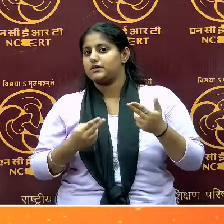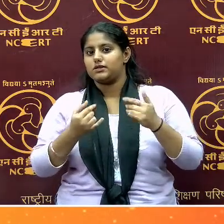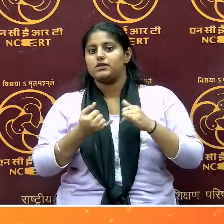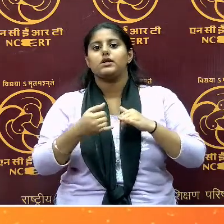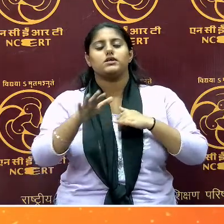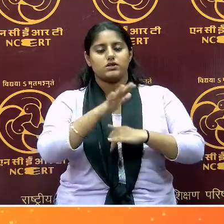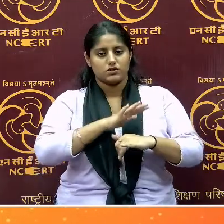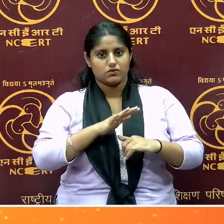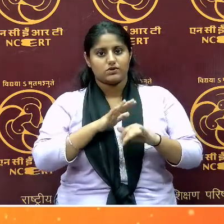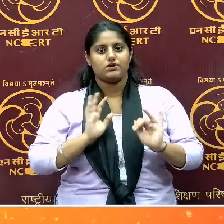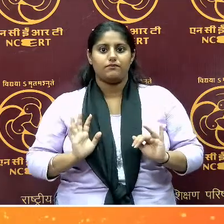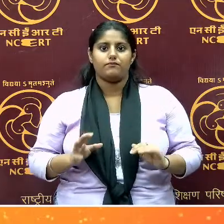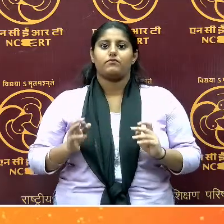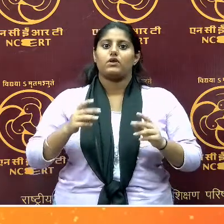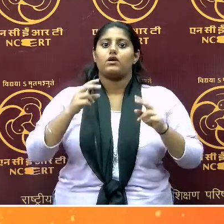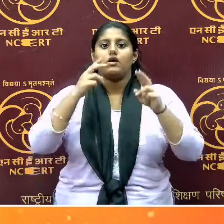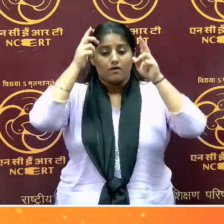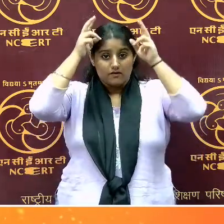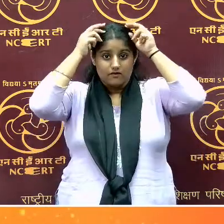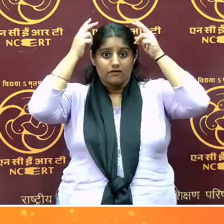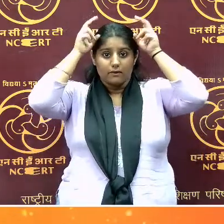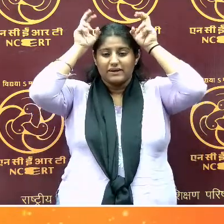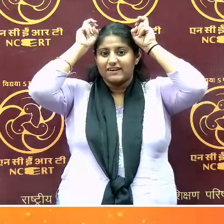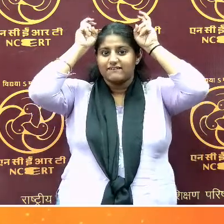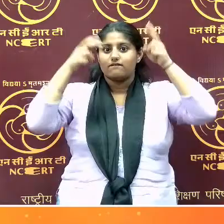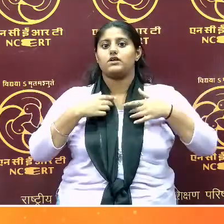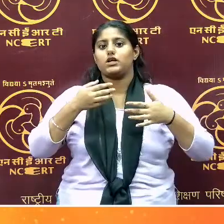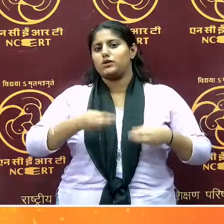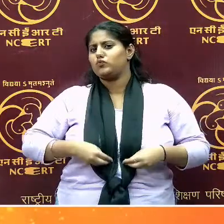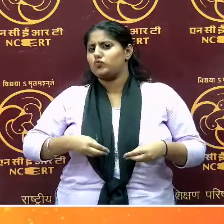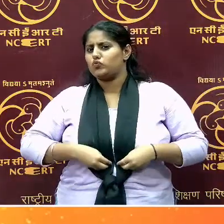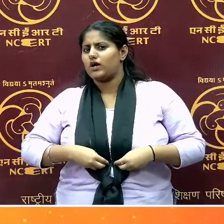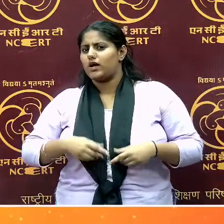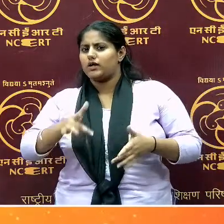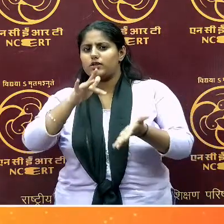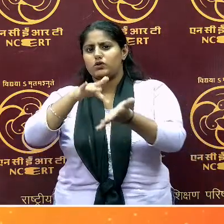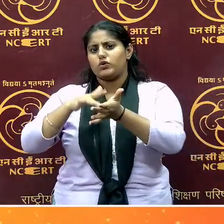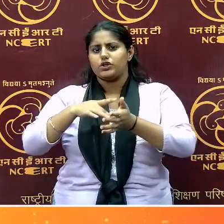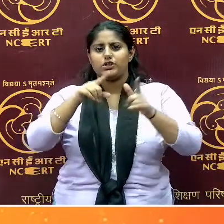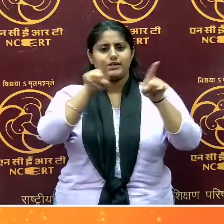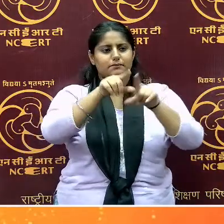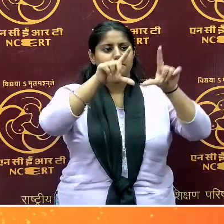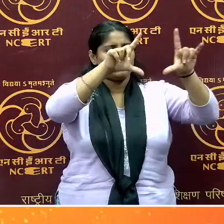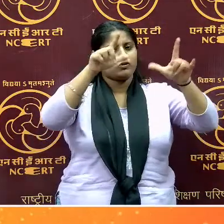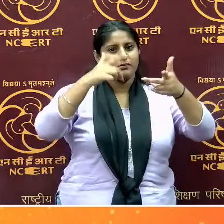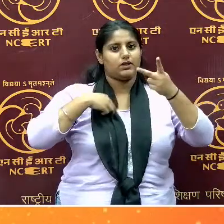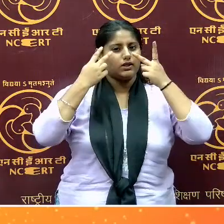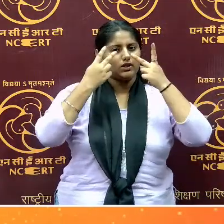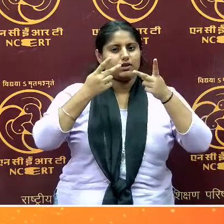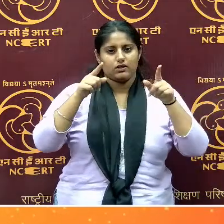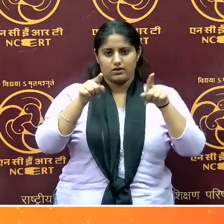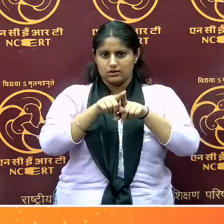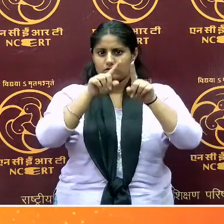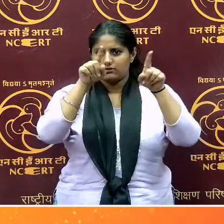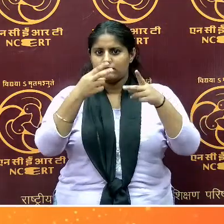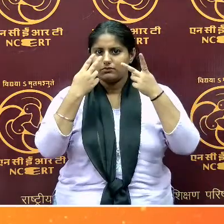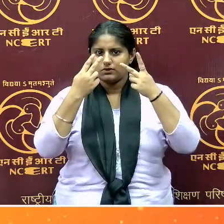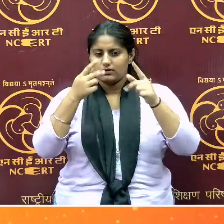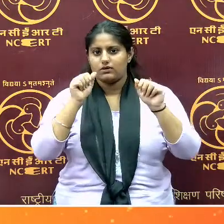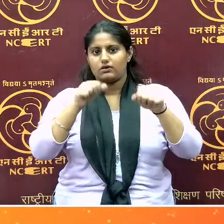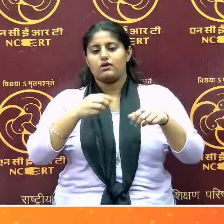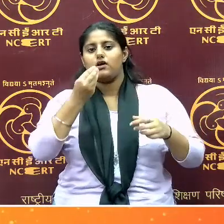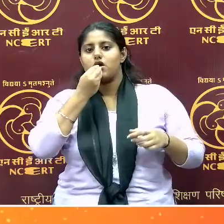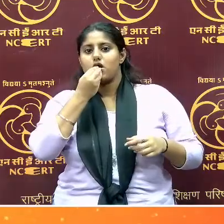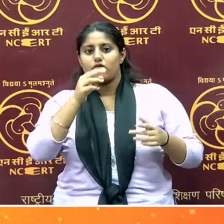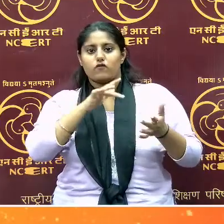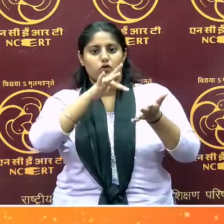situation. Okay. A rabbit is hungry. Okay, its location is given in the picture below. Can you see, children? Its food has been kept